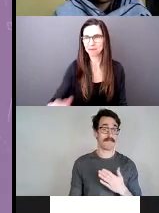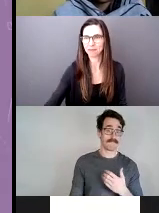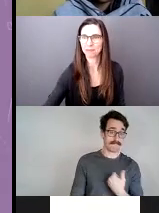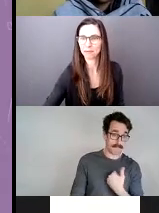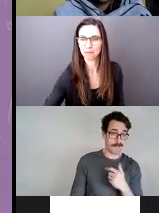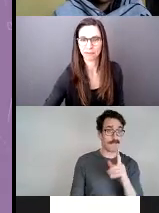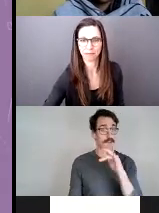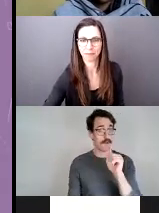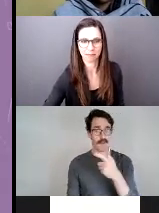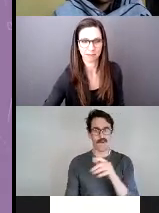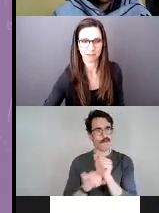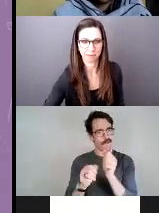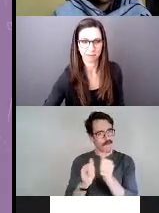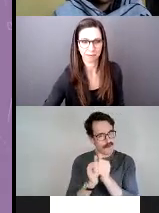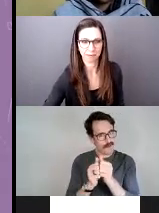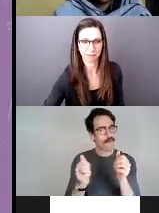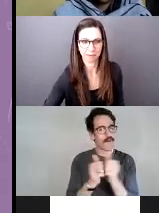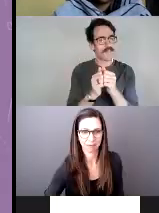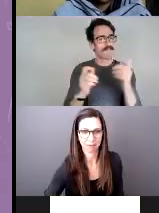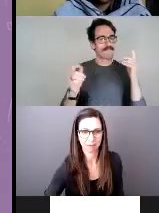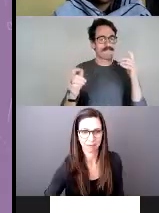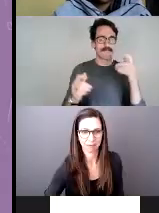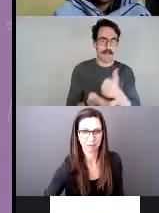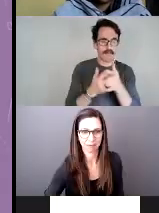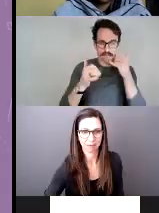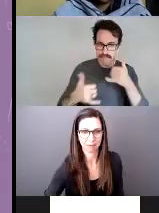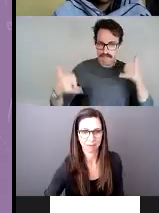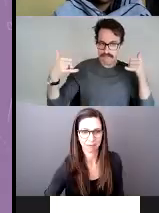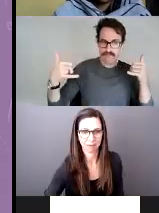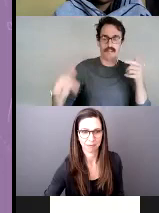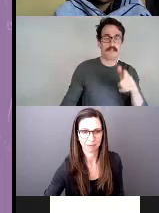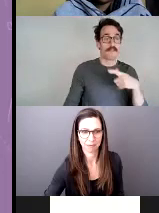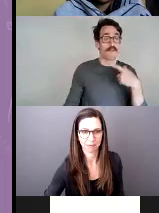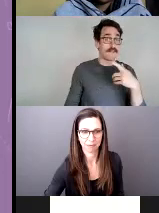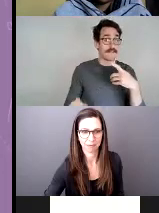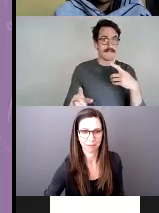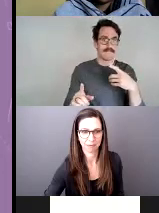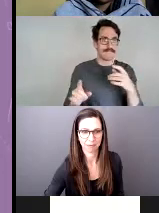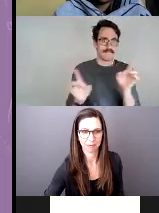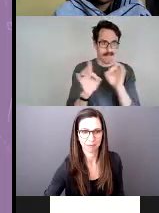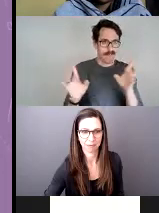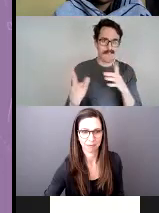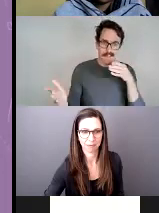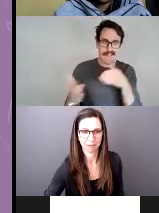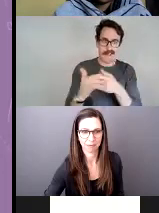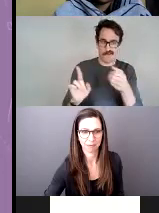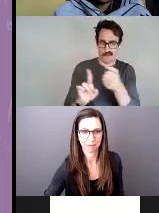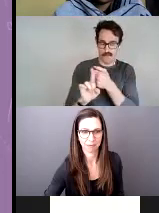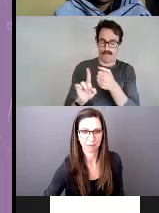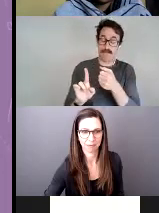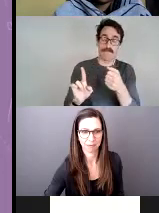Helpline has the helpline for the Violence Against Women helpline, and then they also operate the Senior Safety